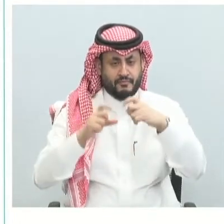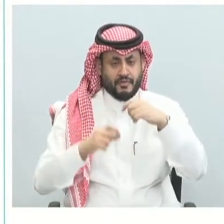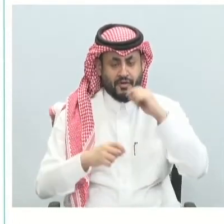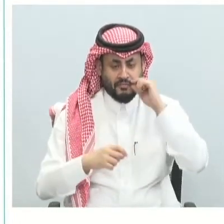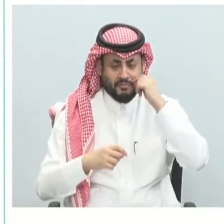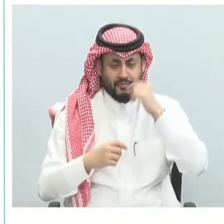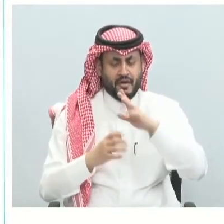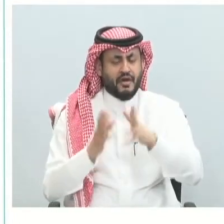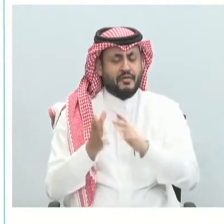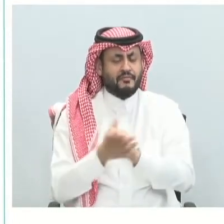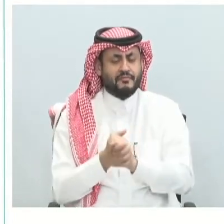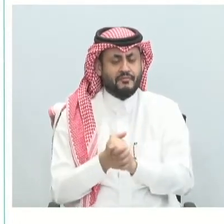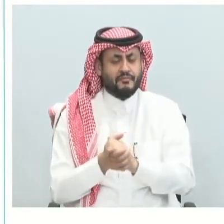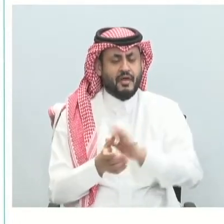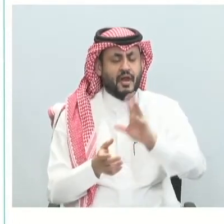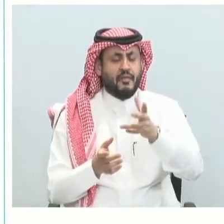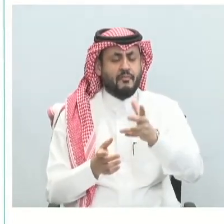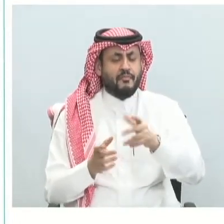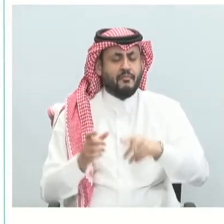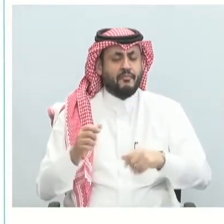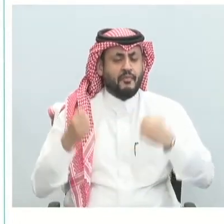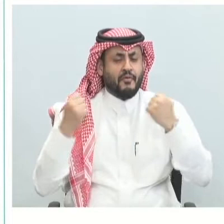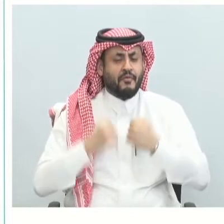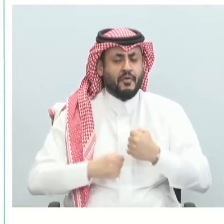he says, who's wearing blue today?